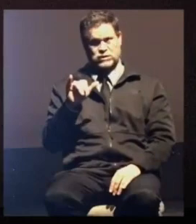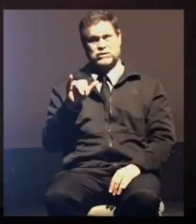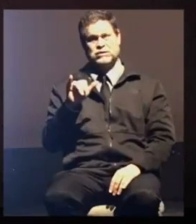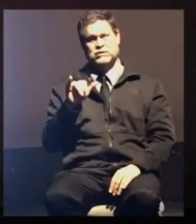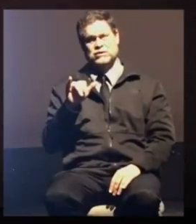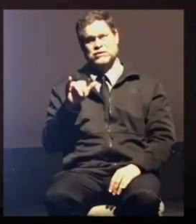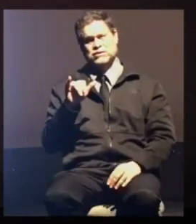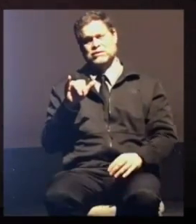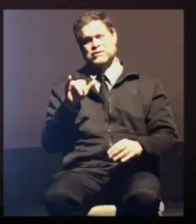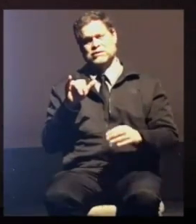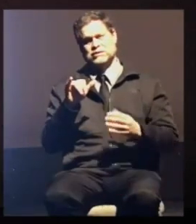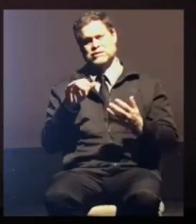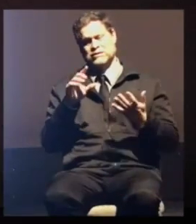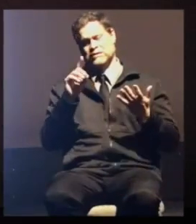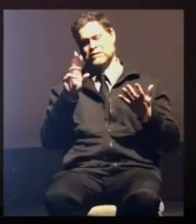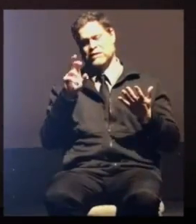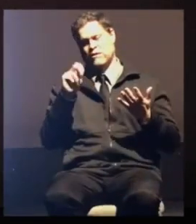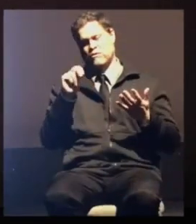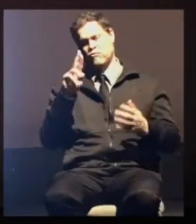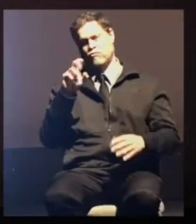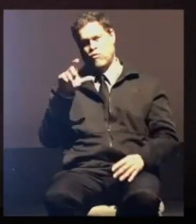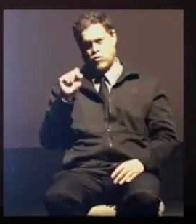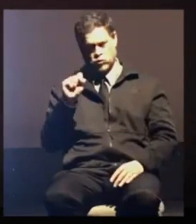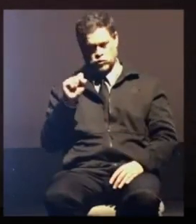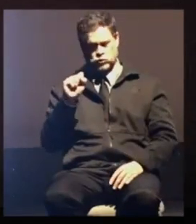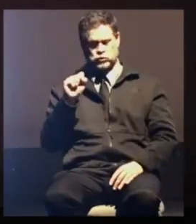very rarely said anything was Darren Sproles. But